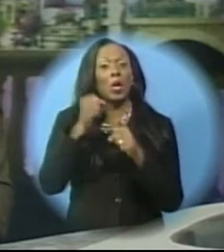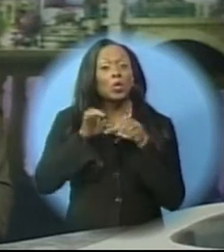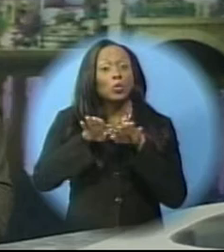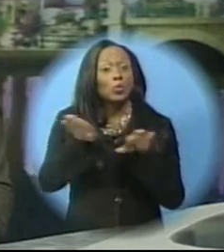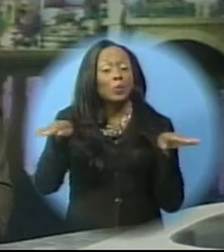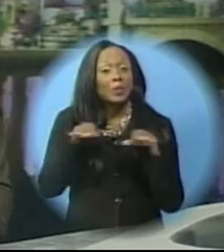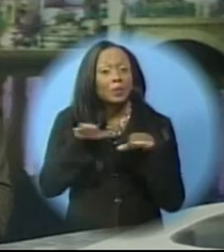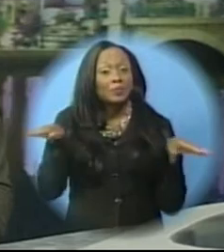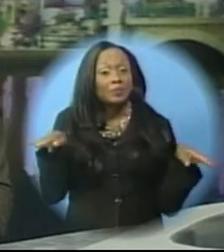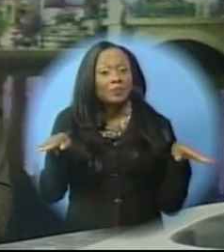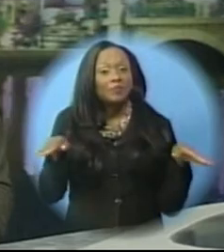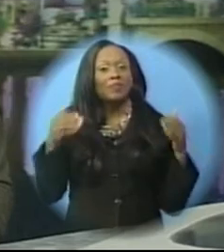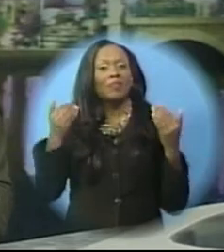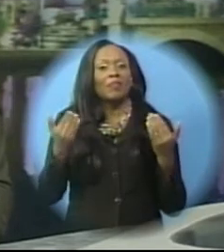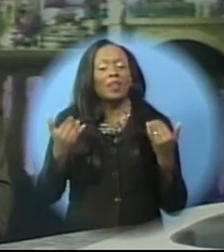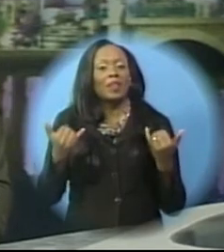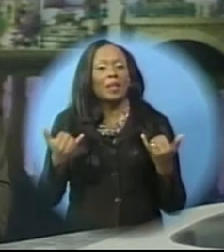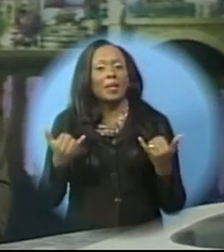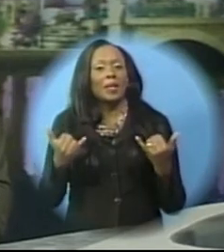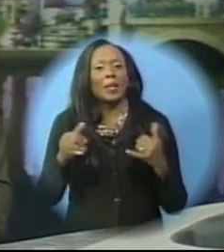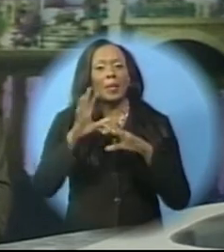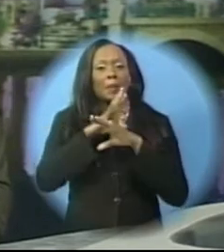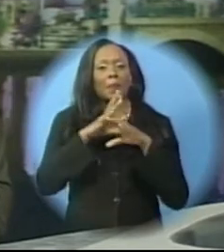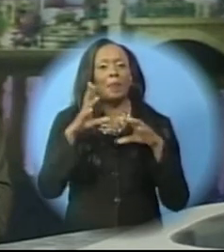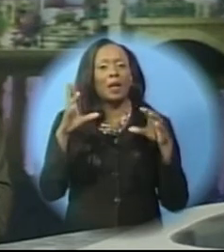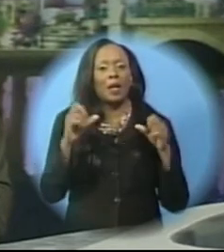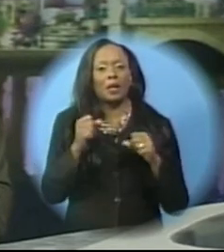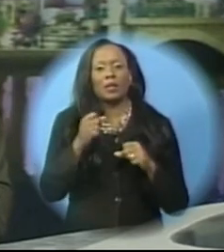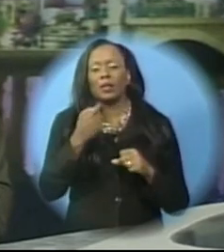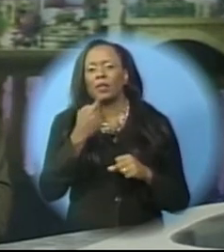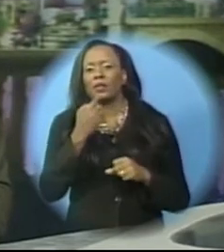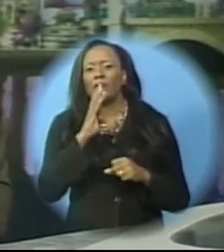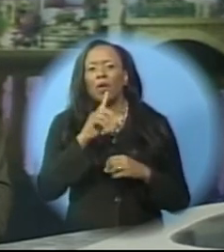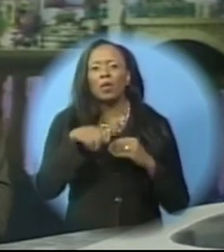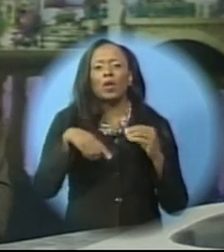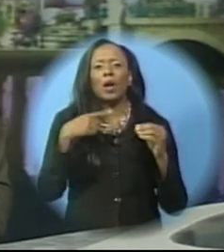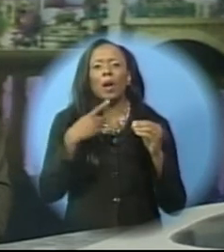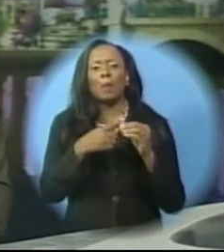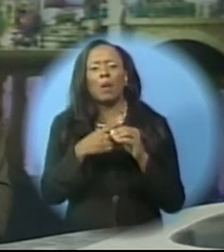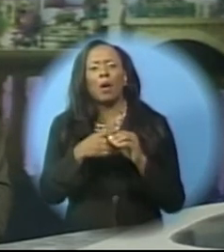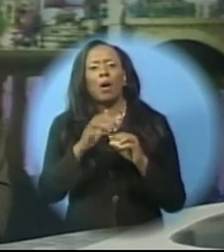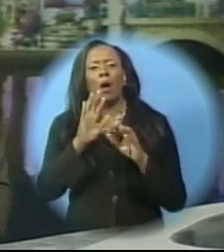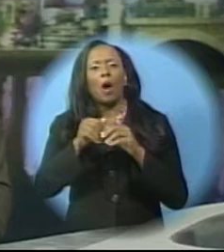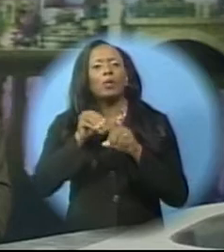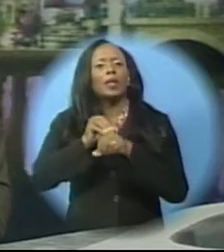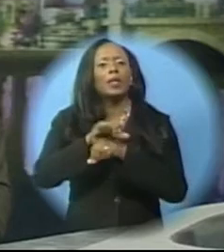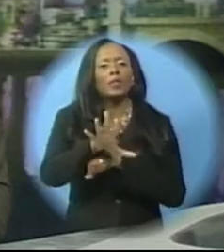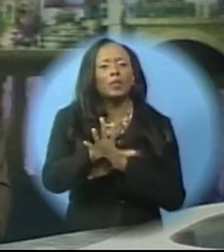media briefing at the Aquatic Centre, President Pamela Mullins outlined the major impact the club has made.